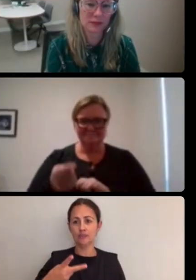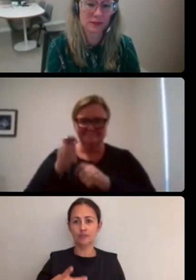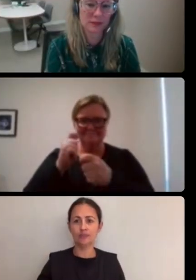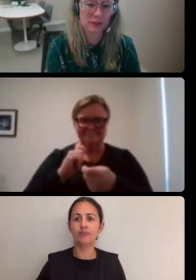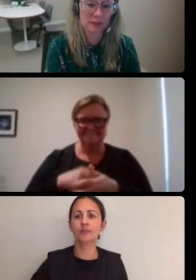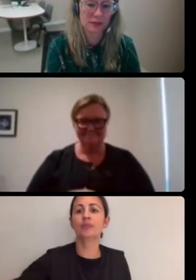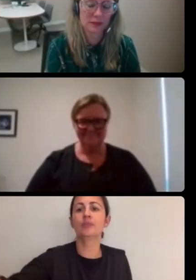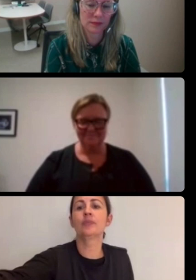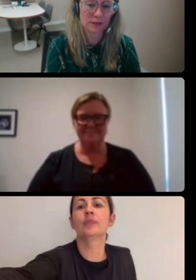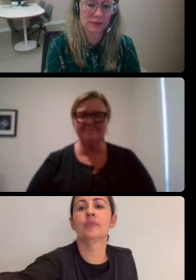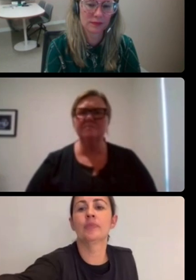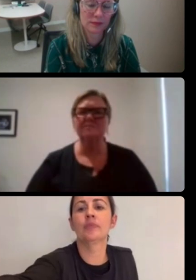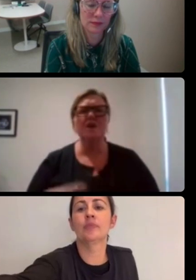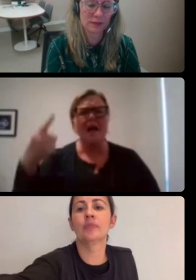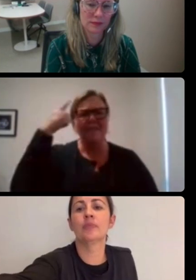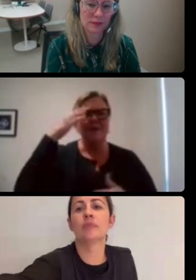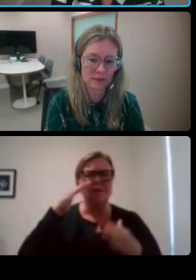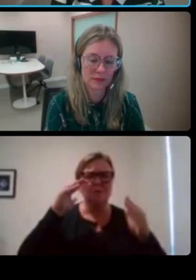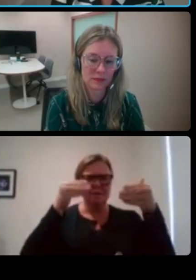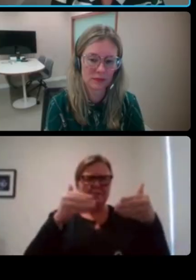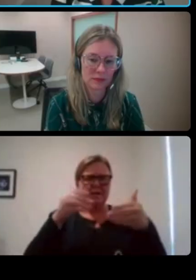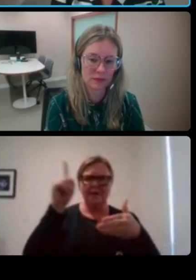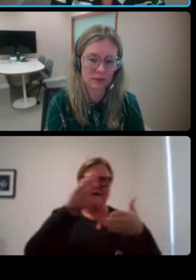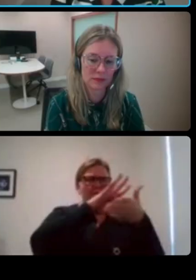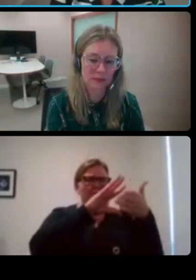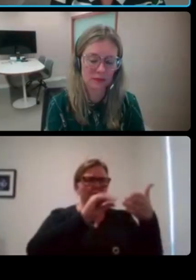comparing the new model with the current approach,